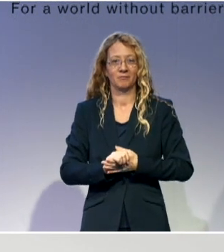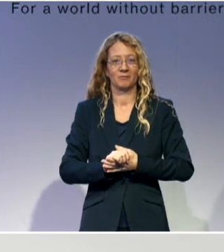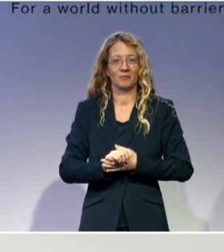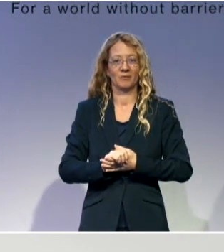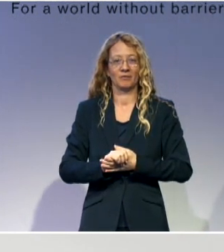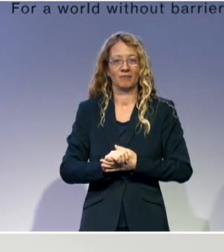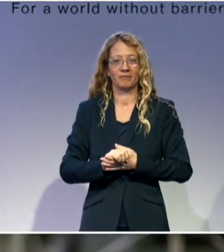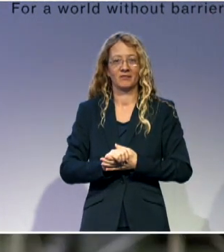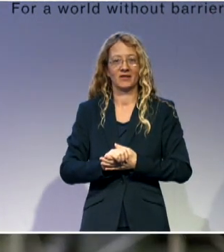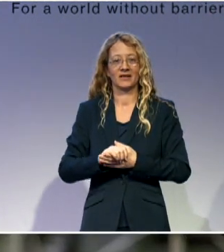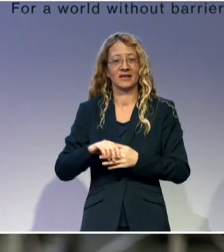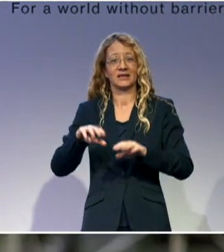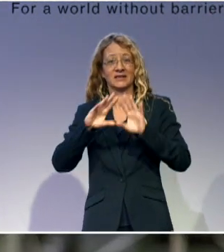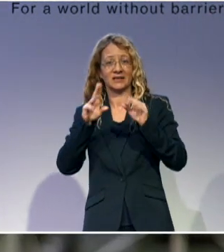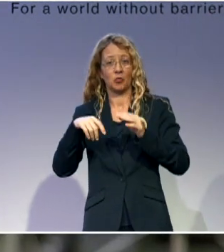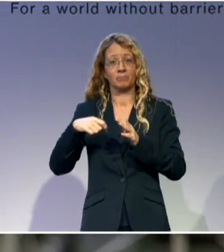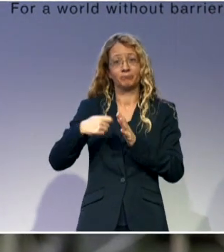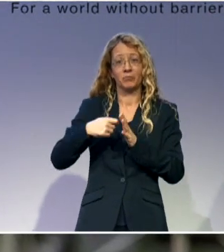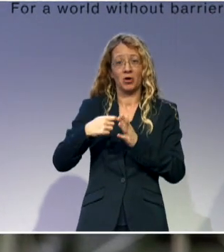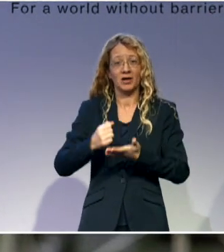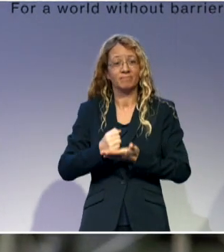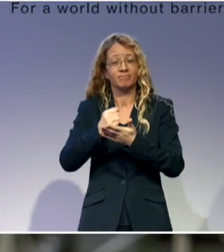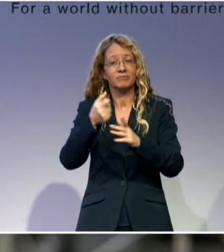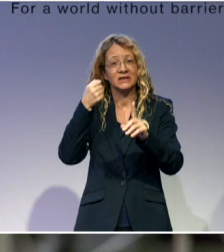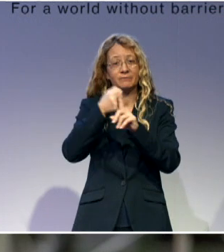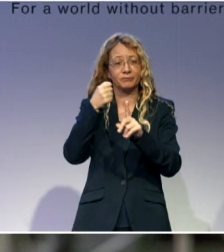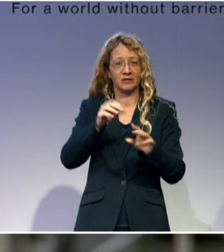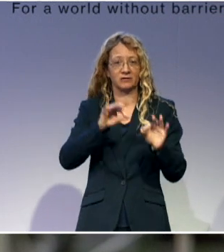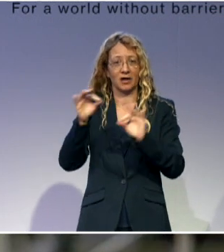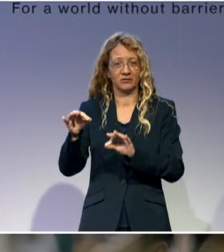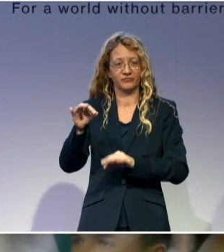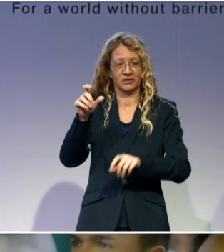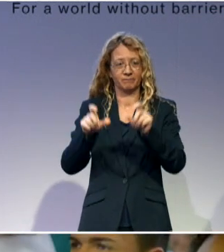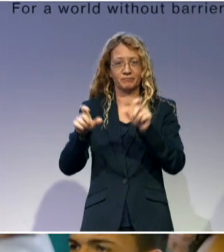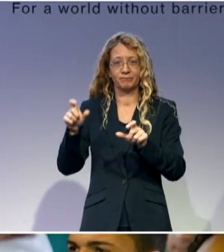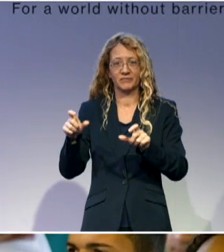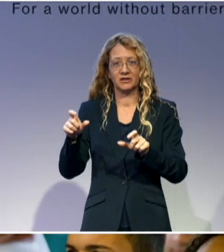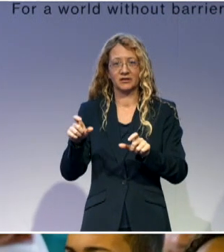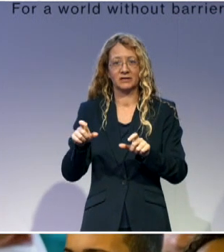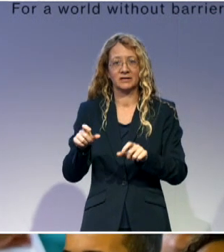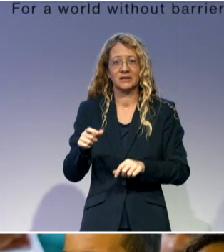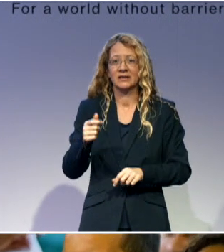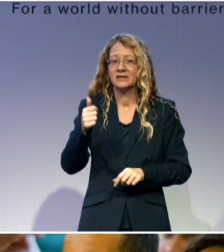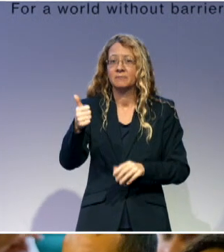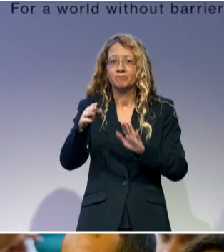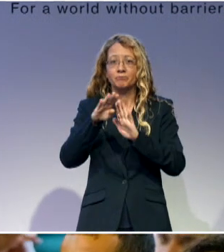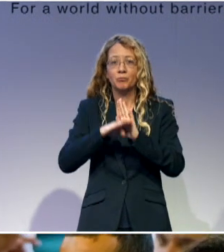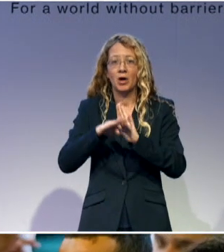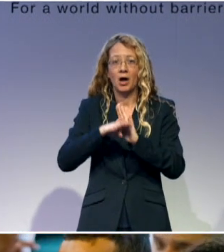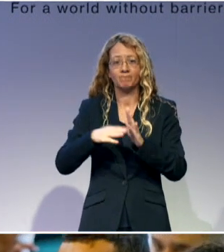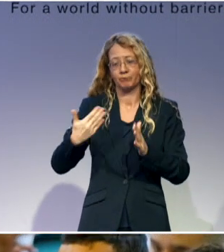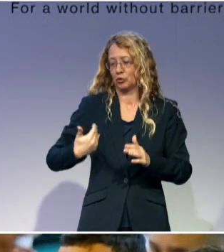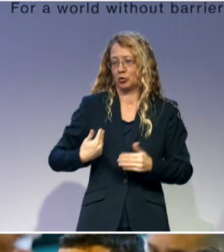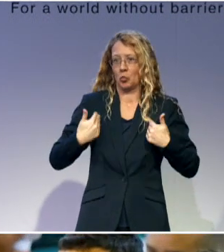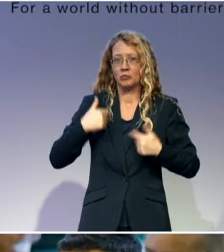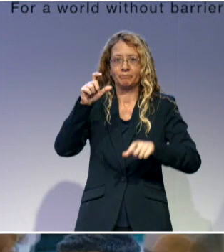participant. The Accessibility Promotion Agents program works with young people with and without